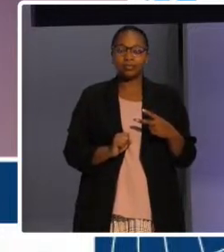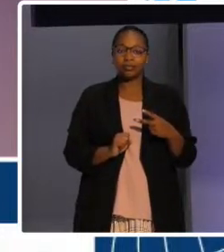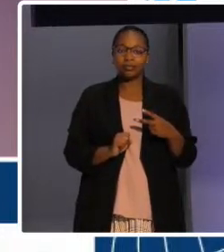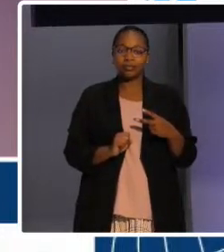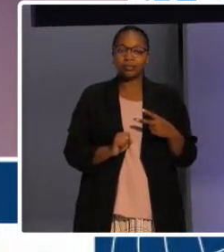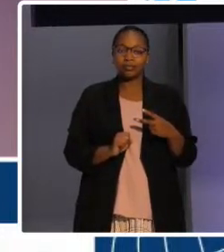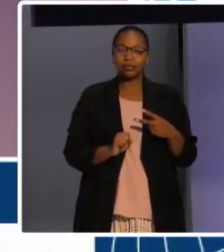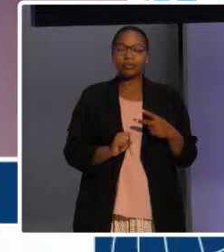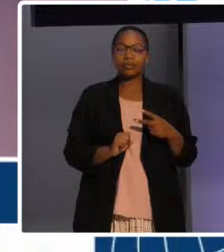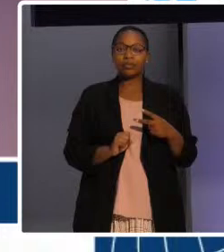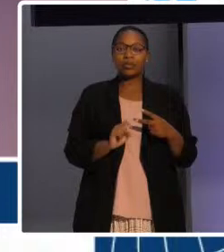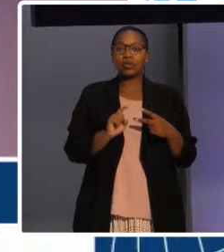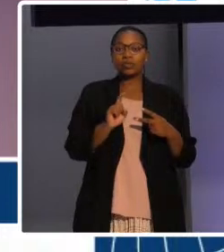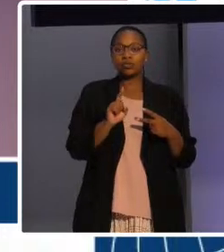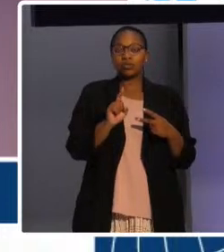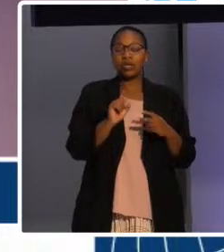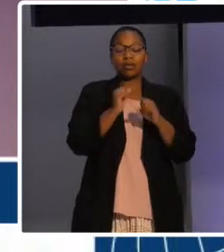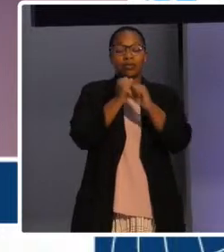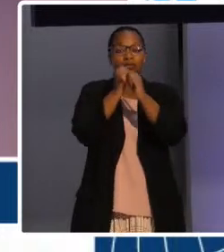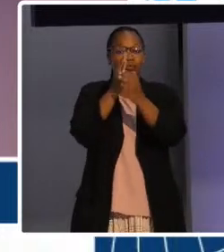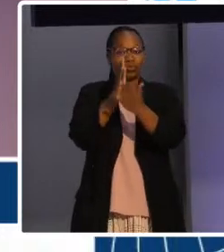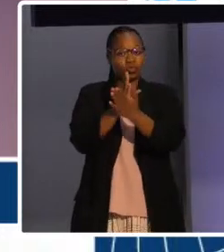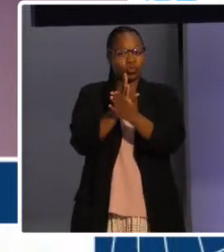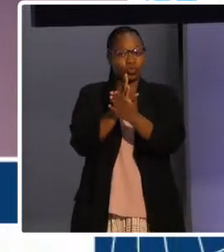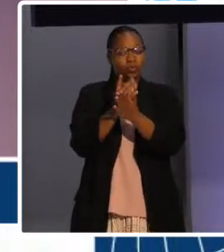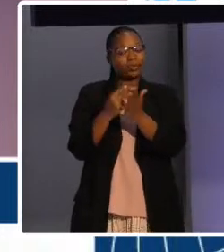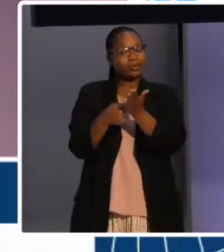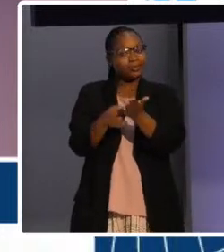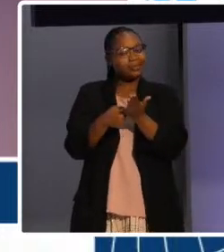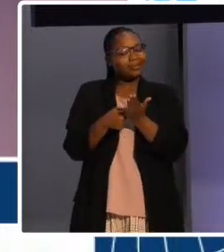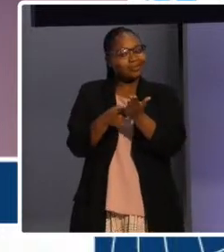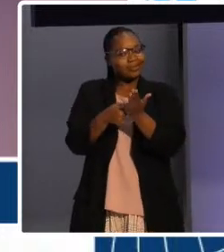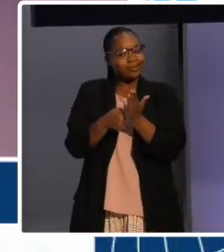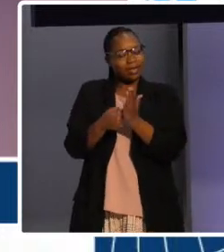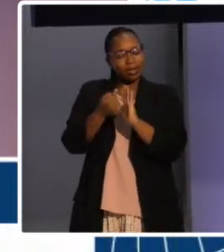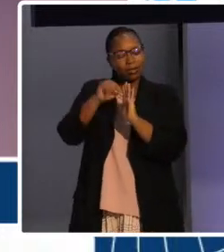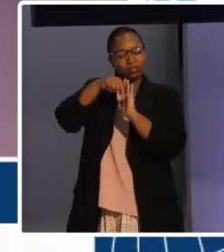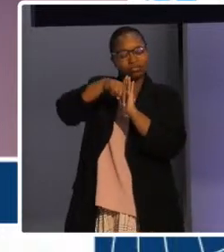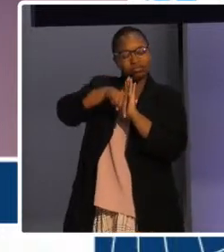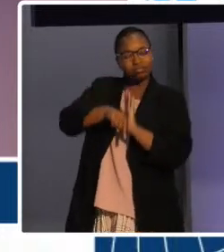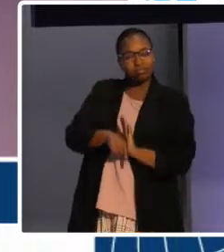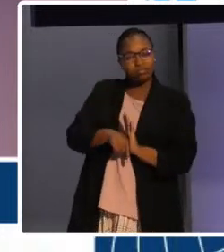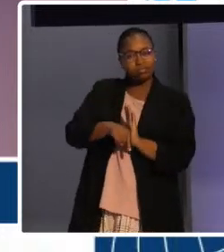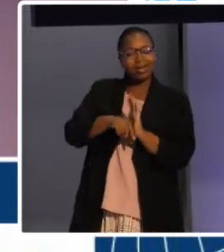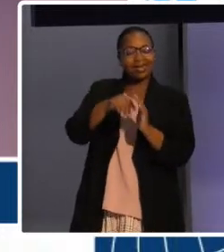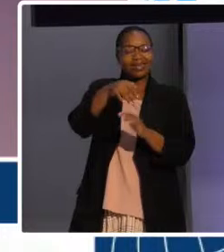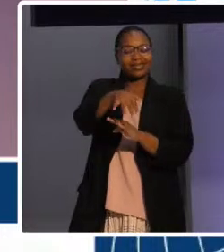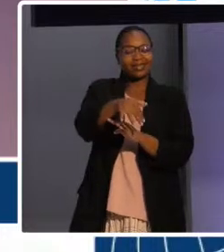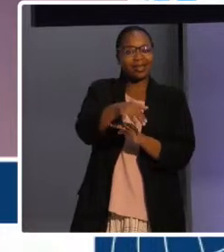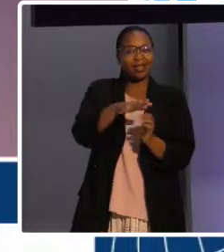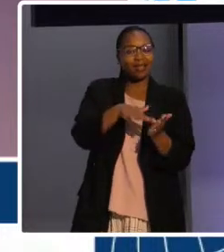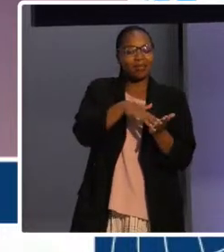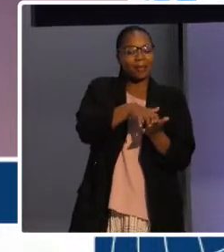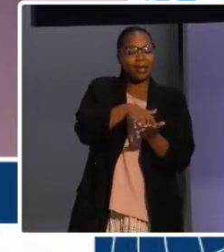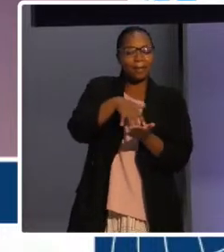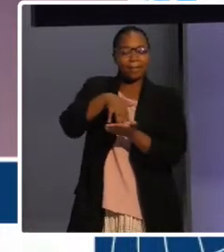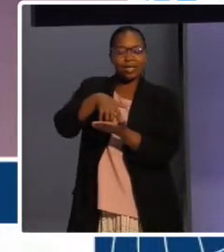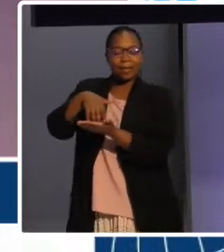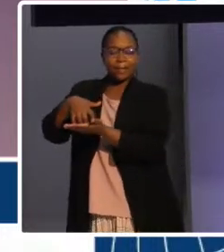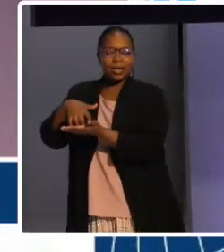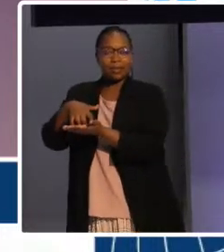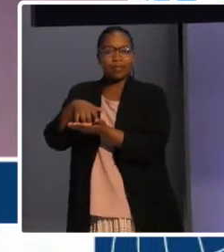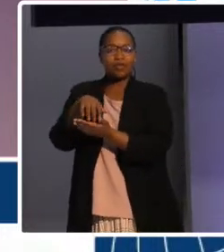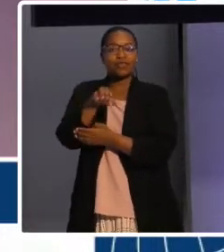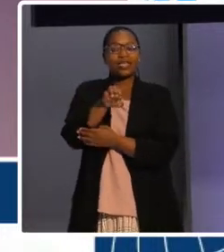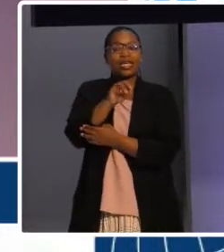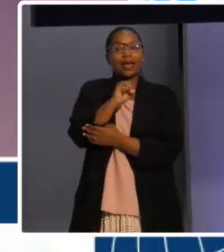to critically discuss the external vulnerabilities of EMBs in